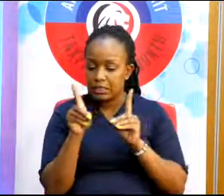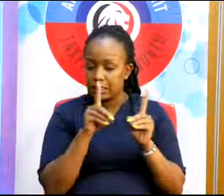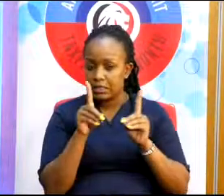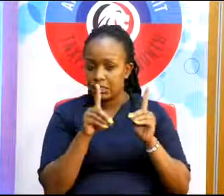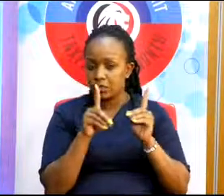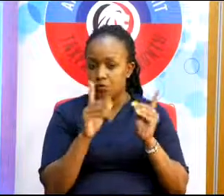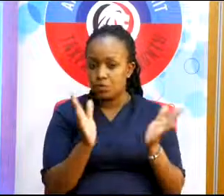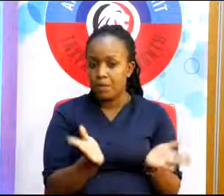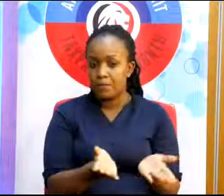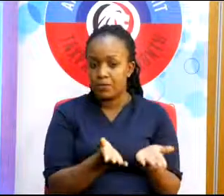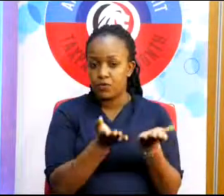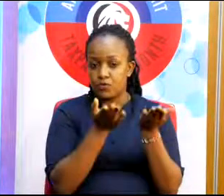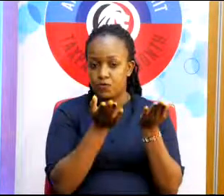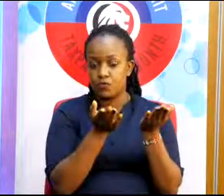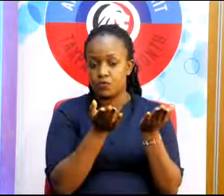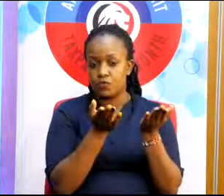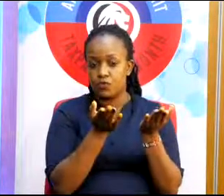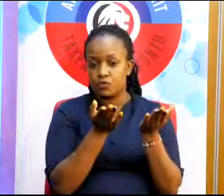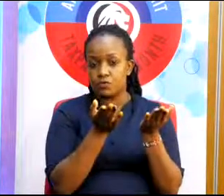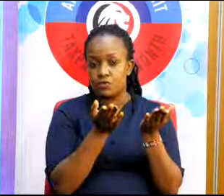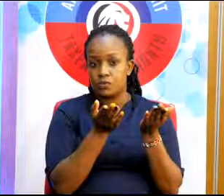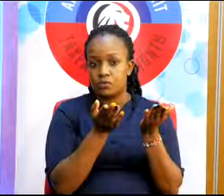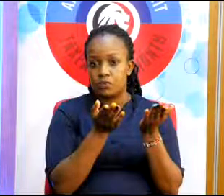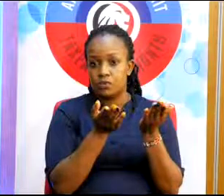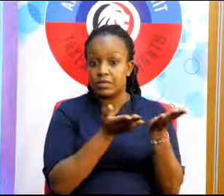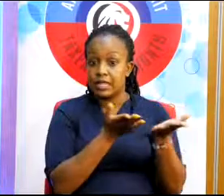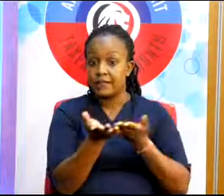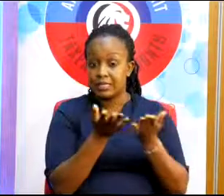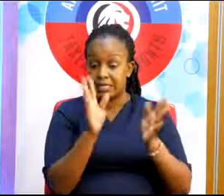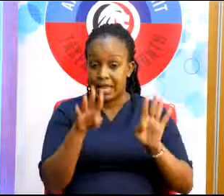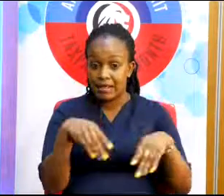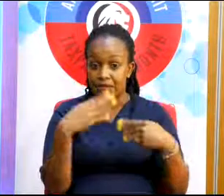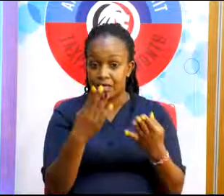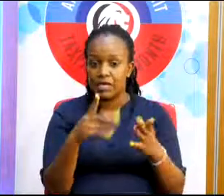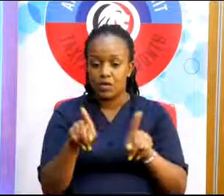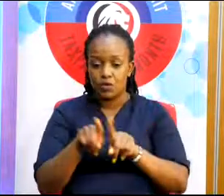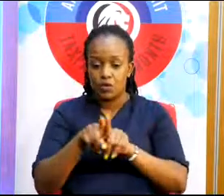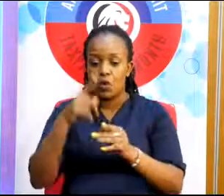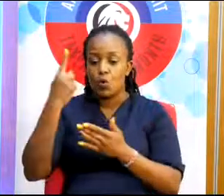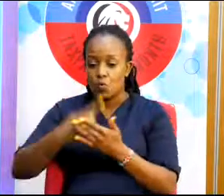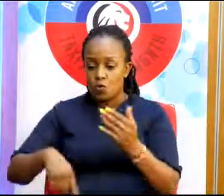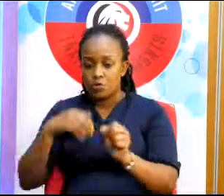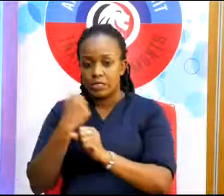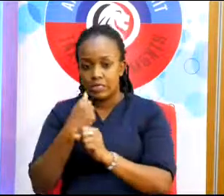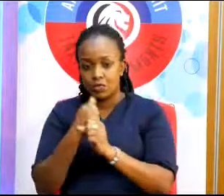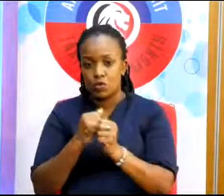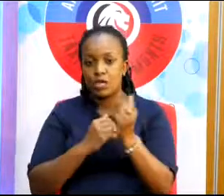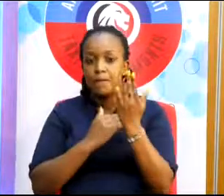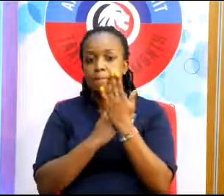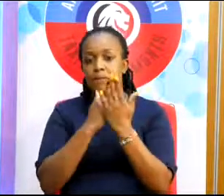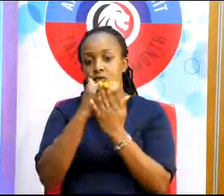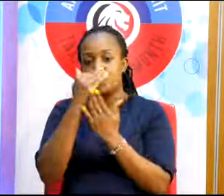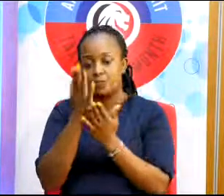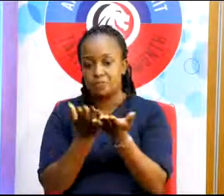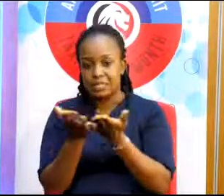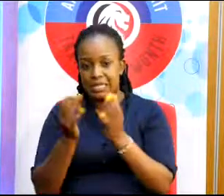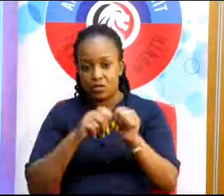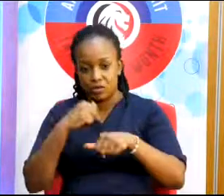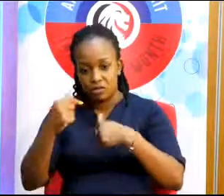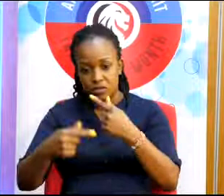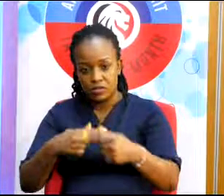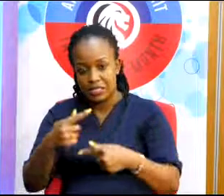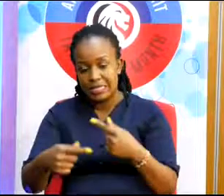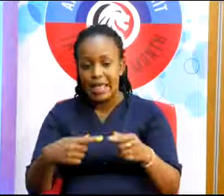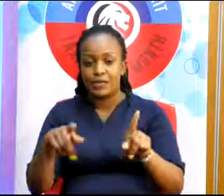delivery, what we did to improve trade facilitation, and what we did to improve business continuity, and what we did in terms of